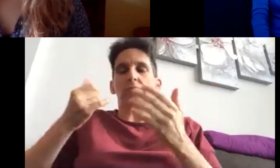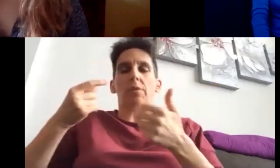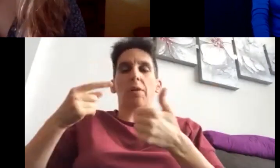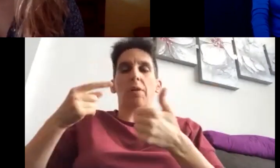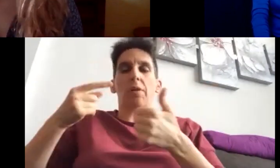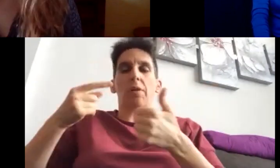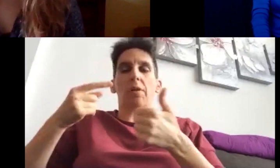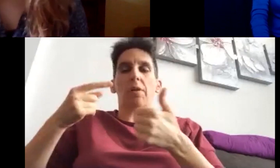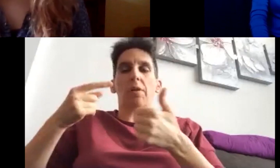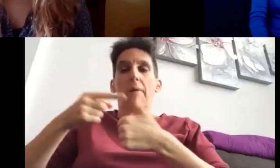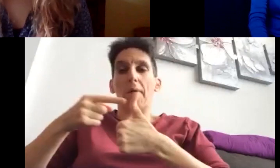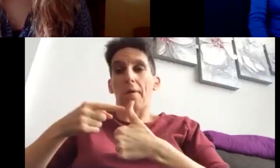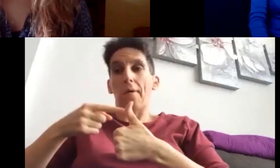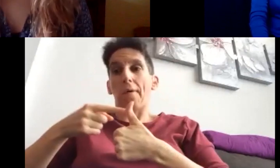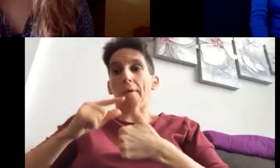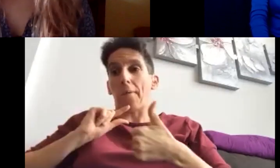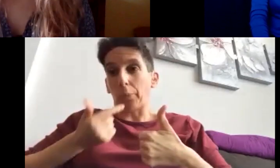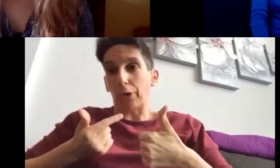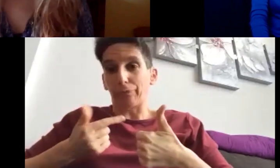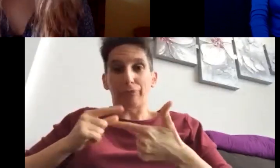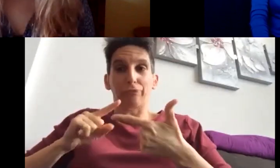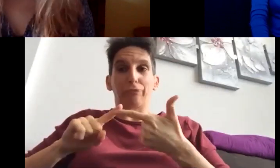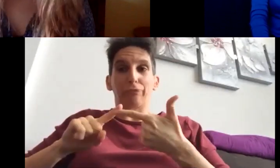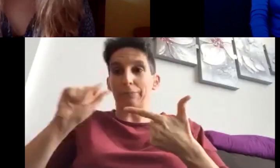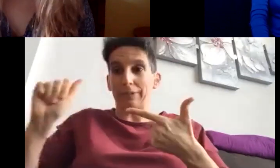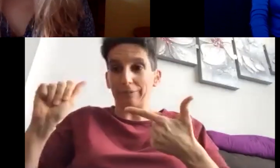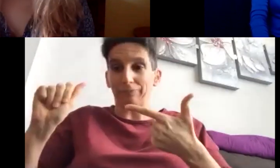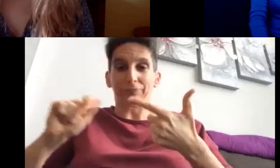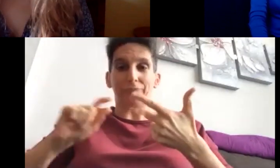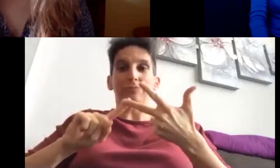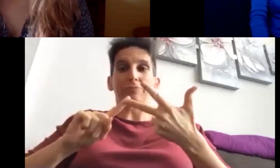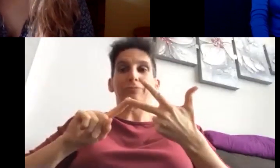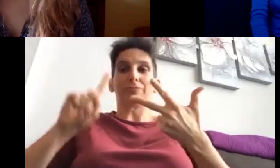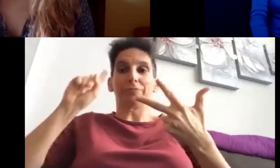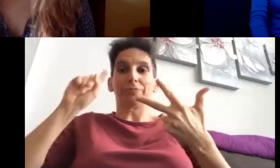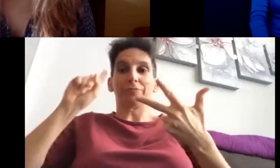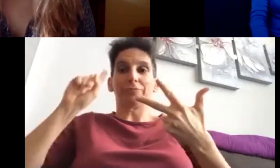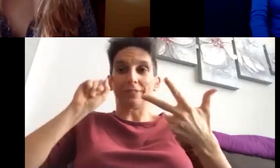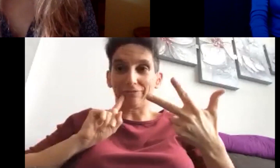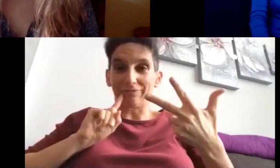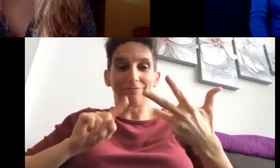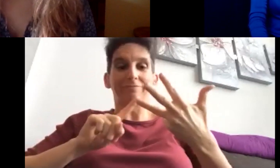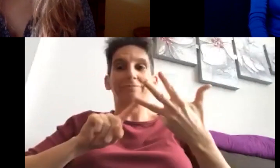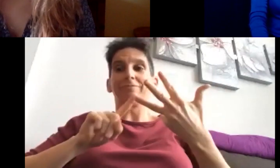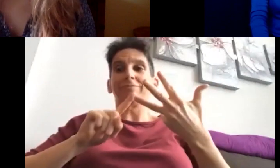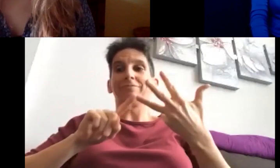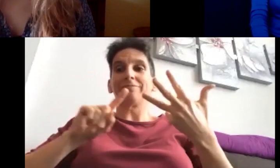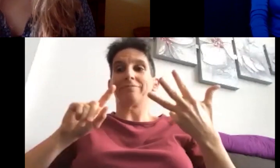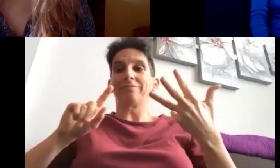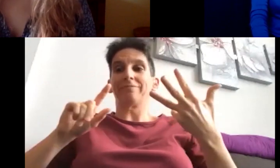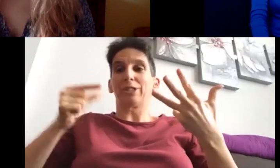together. Like, for example, with my identity, queer, disabled, deaf,